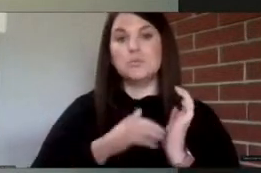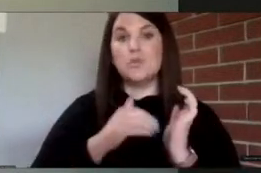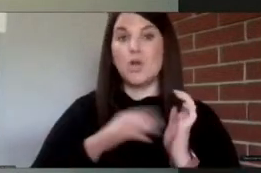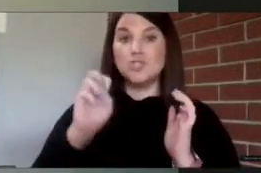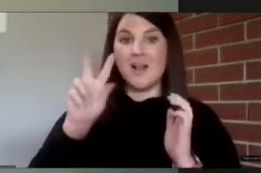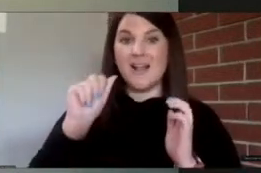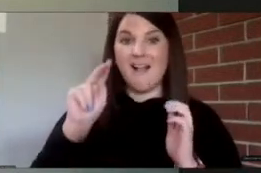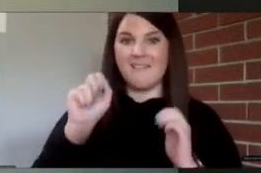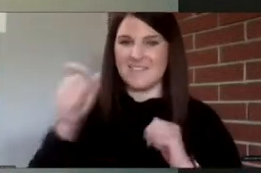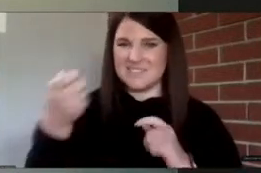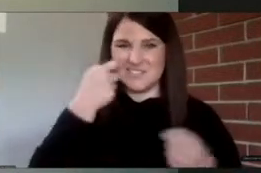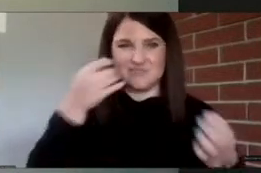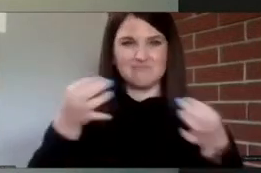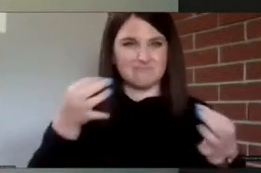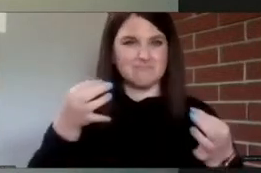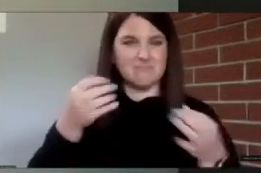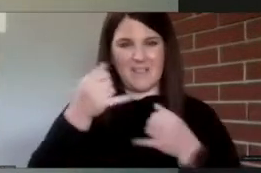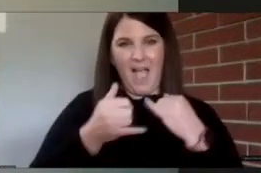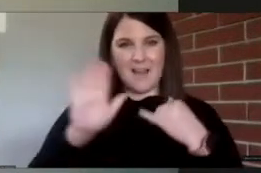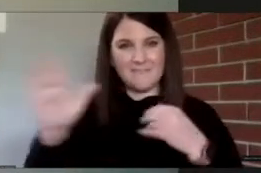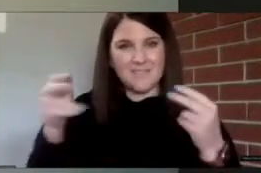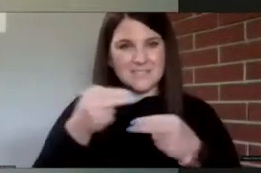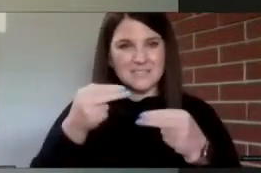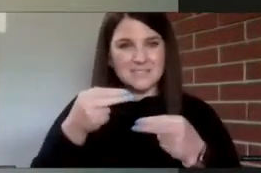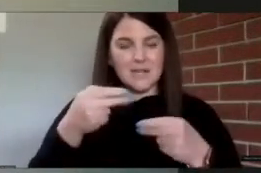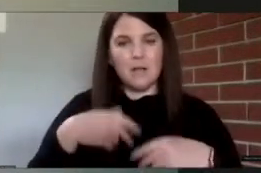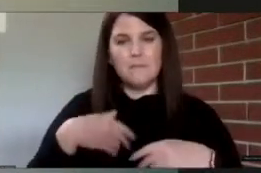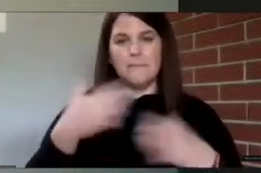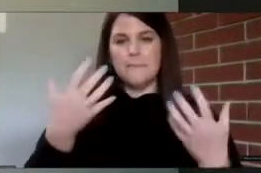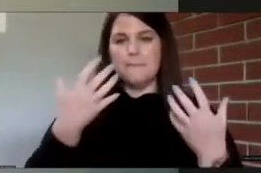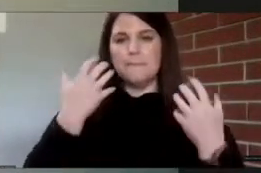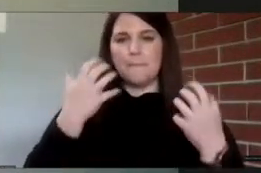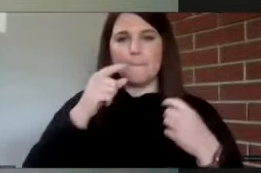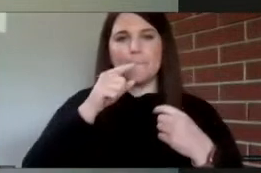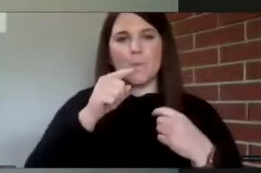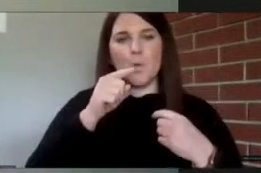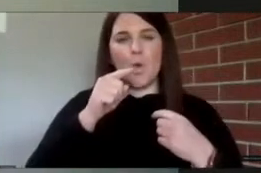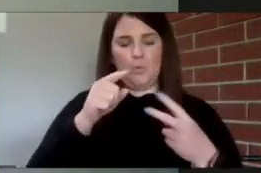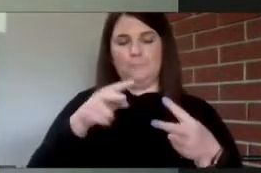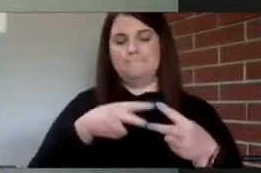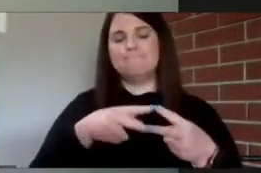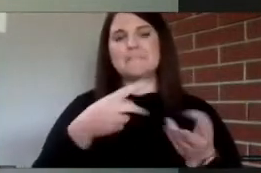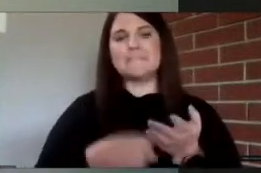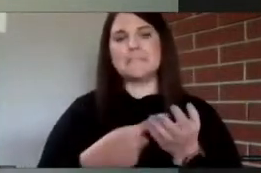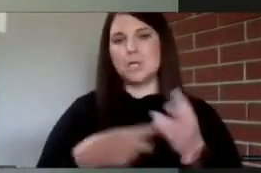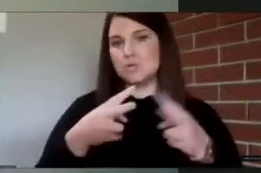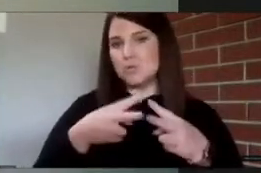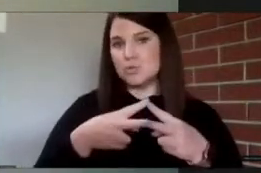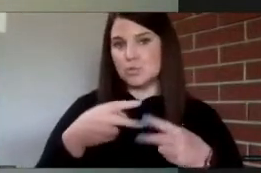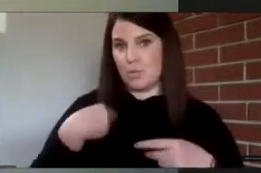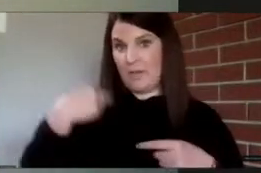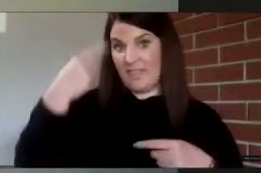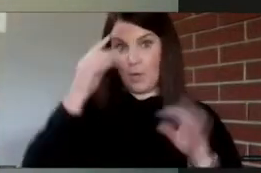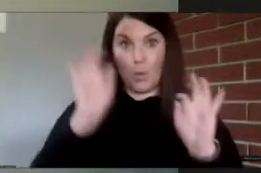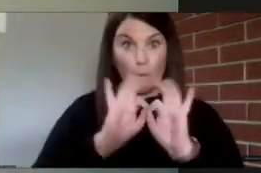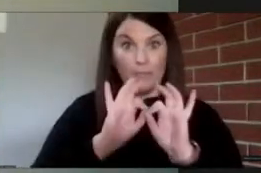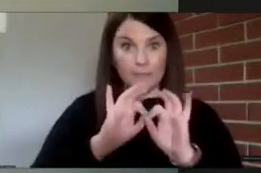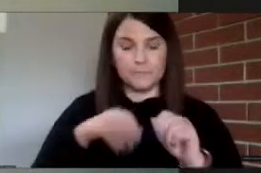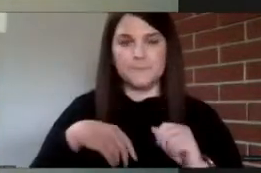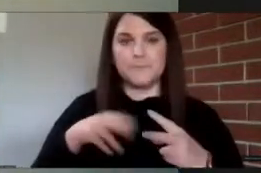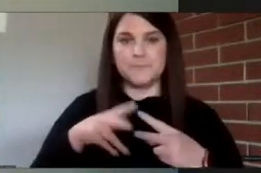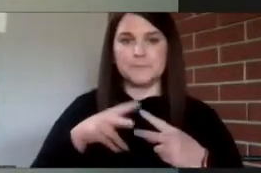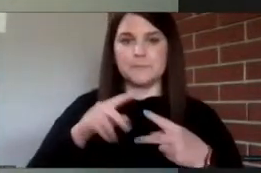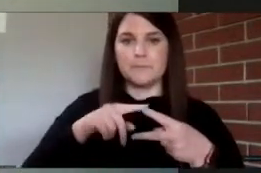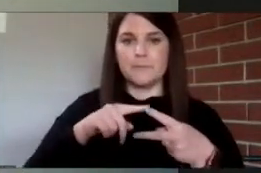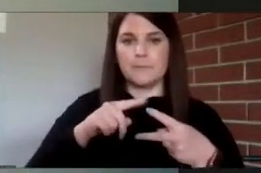indicated that at the end of his slide. And I want to point your attention to two solutions that I think are worth considering. One is called